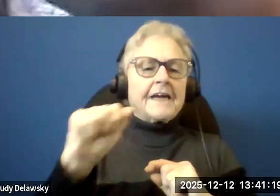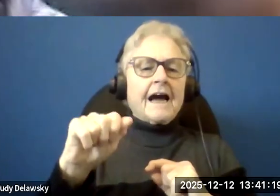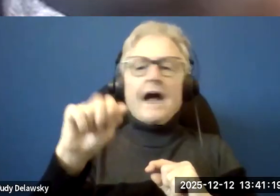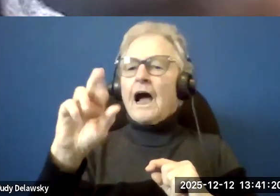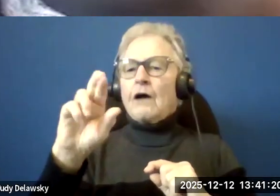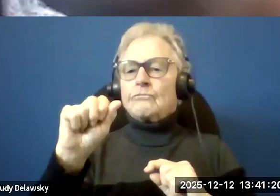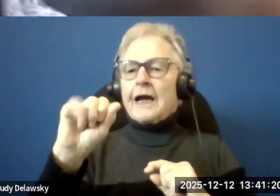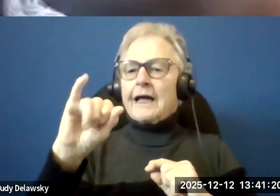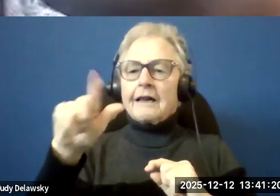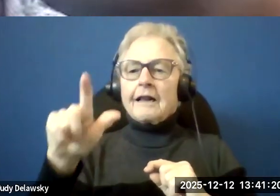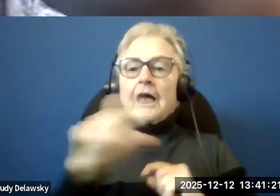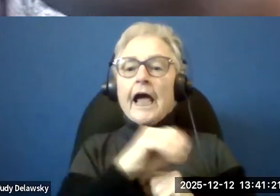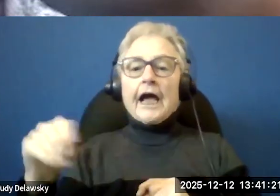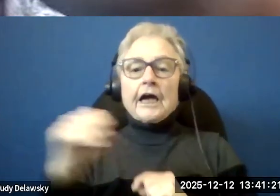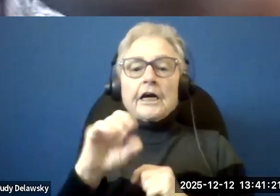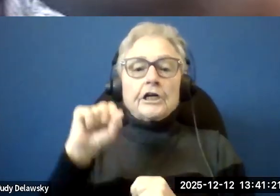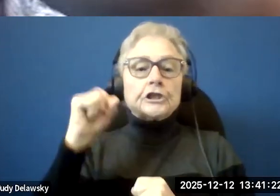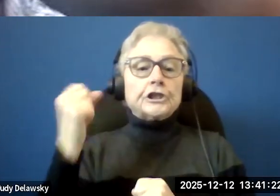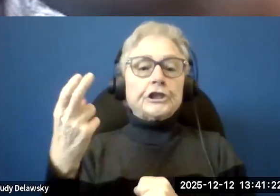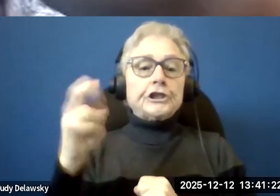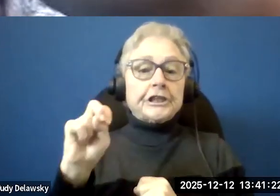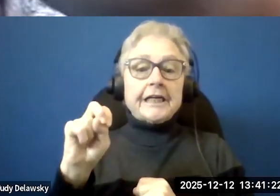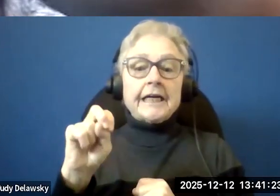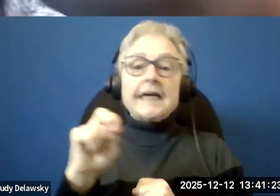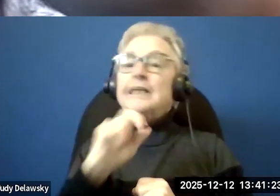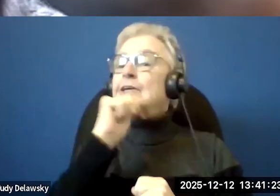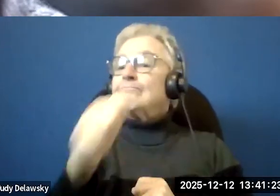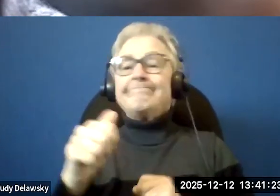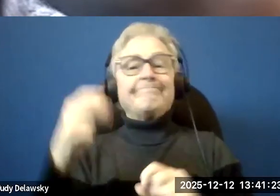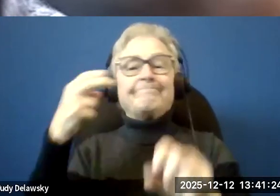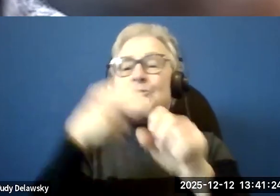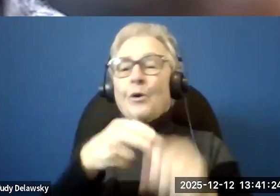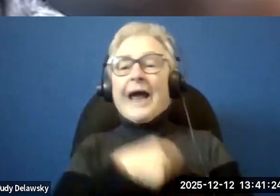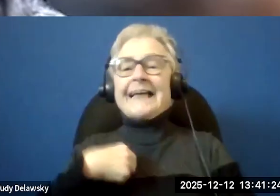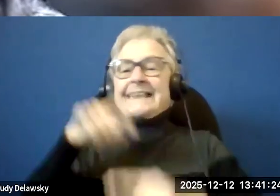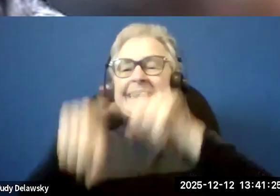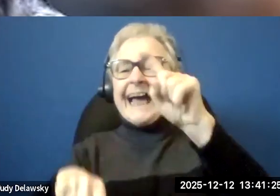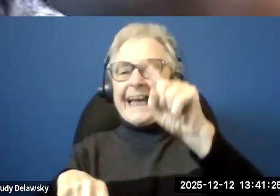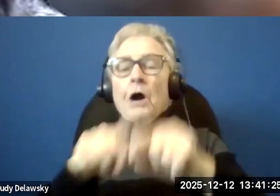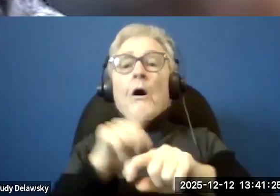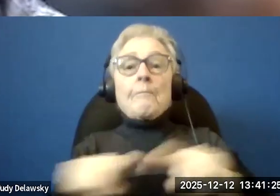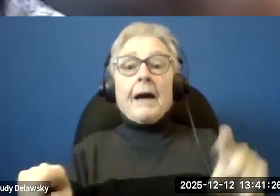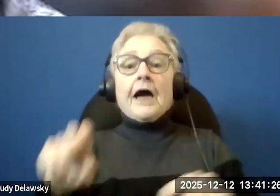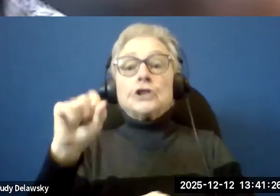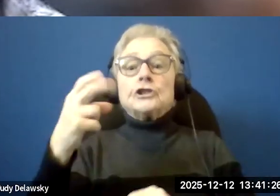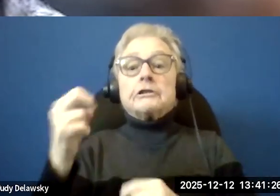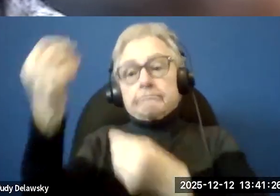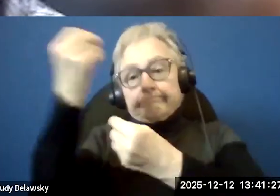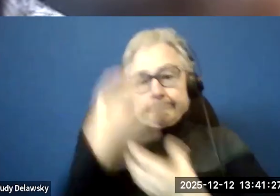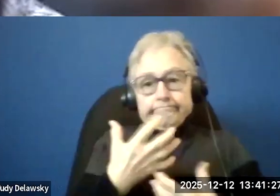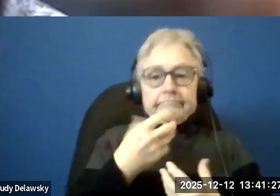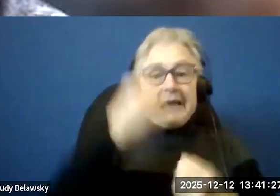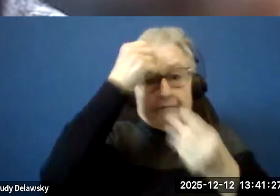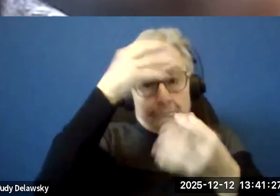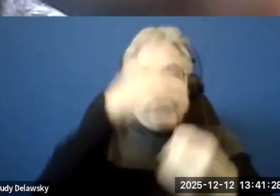And she was unable to join us, but she did share a few words that I can share now on behalf of Via Rail.